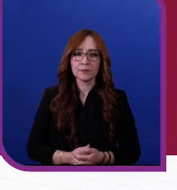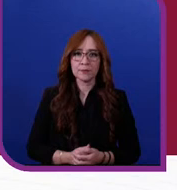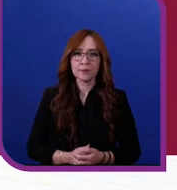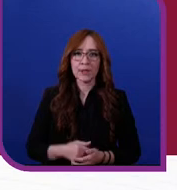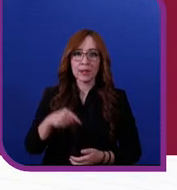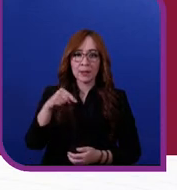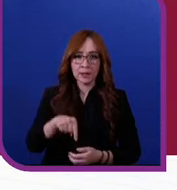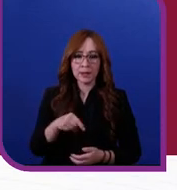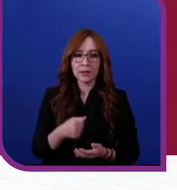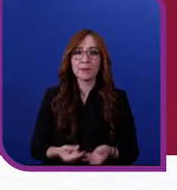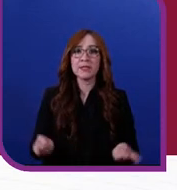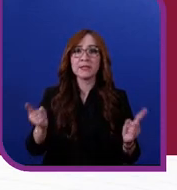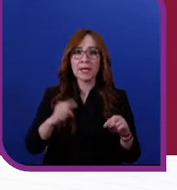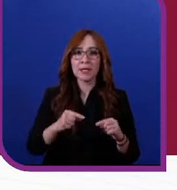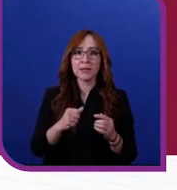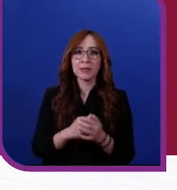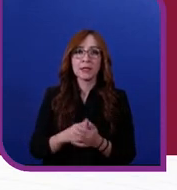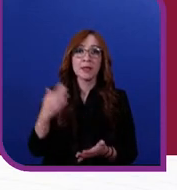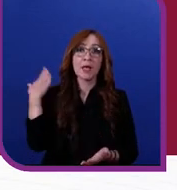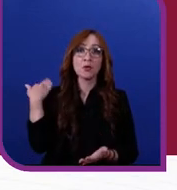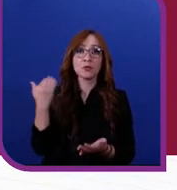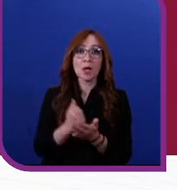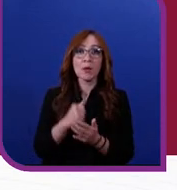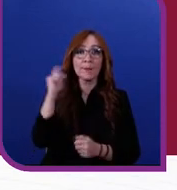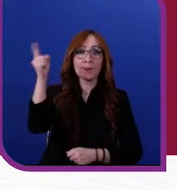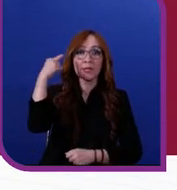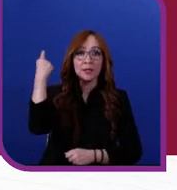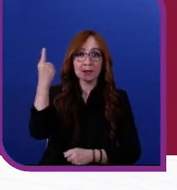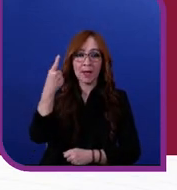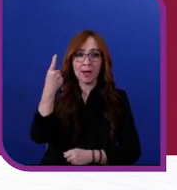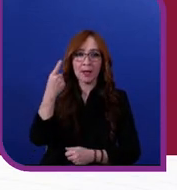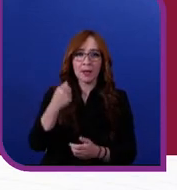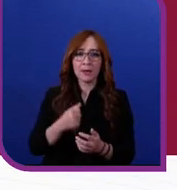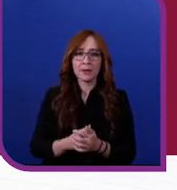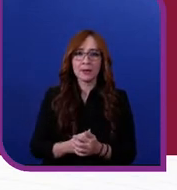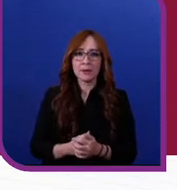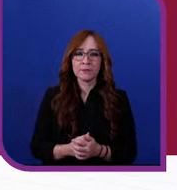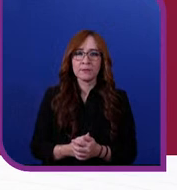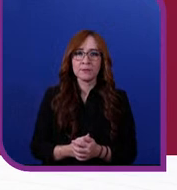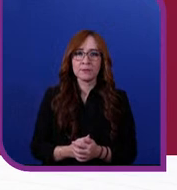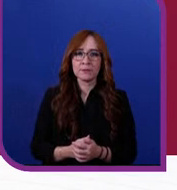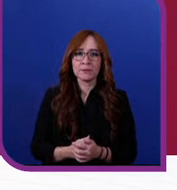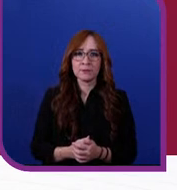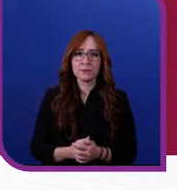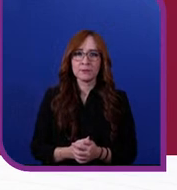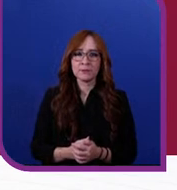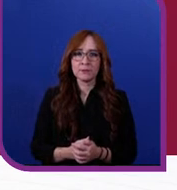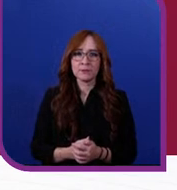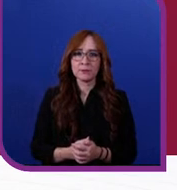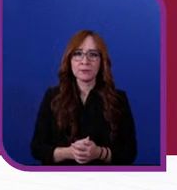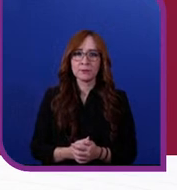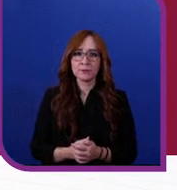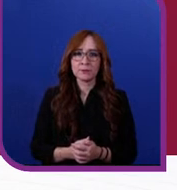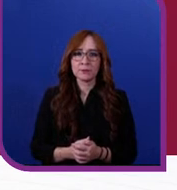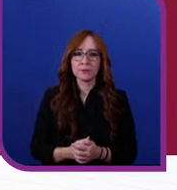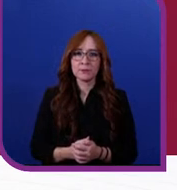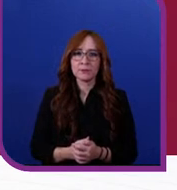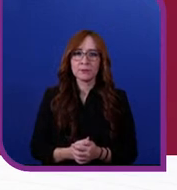and it can be triggered by The government action The government should use another Brick kontrak